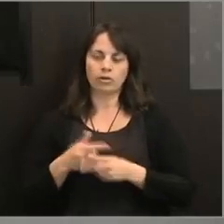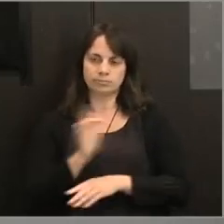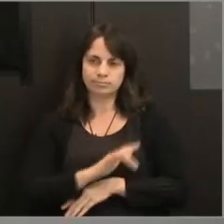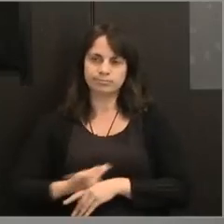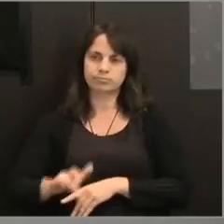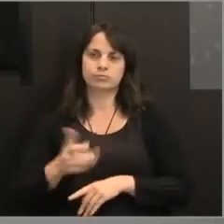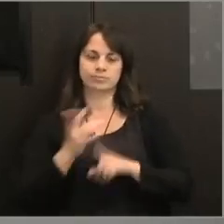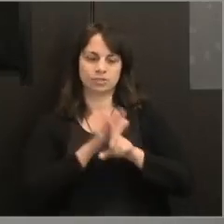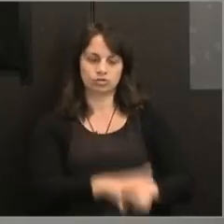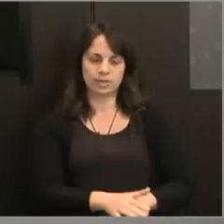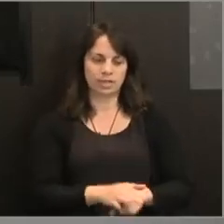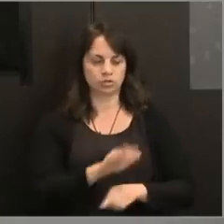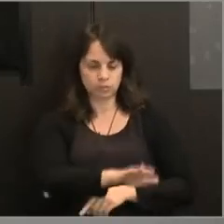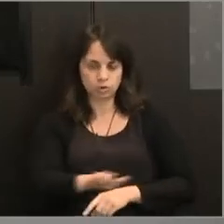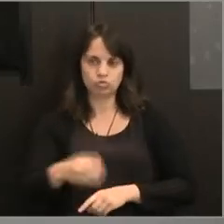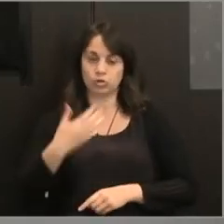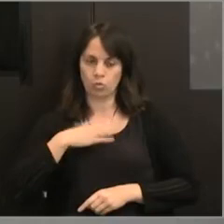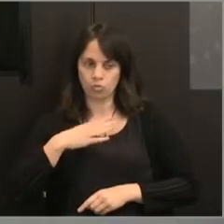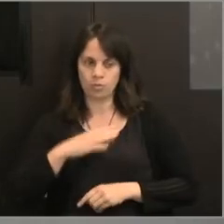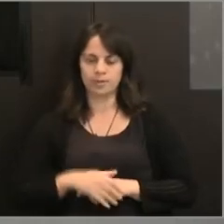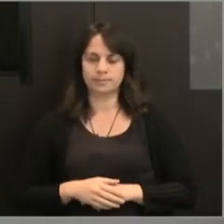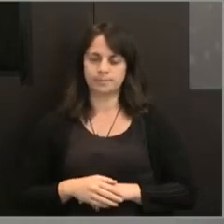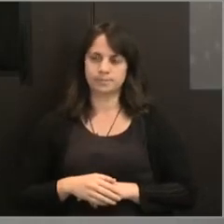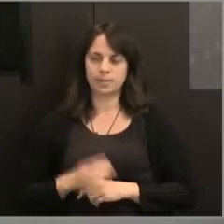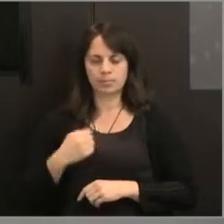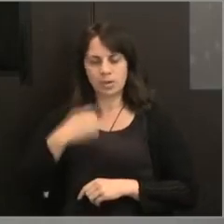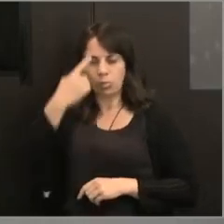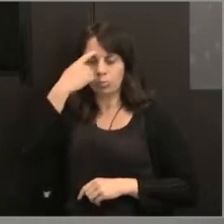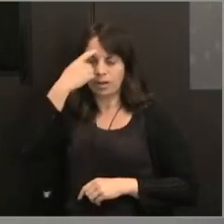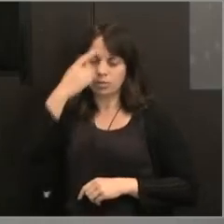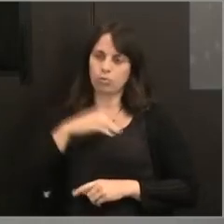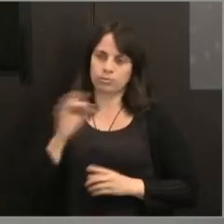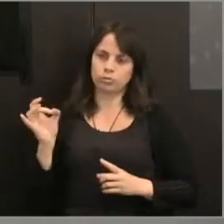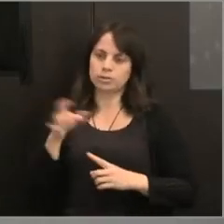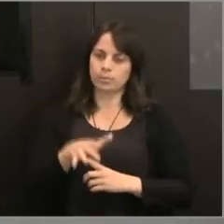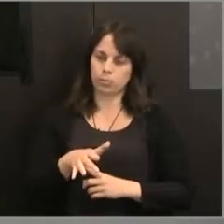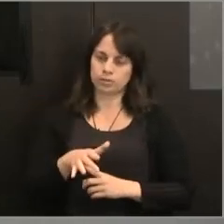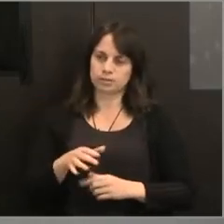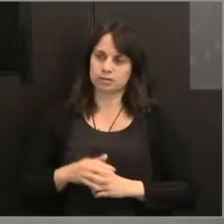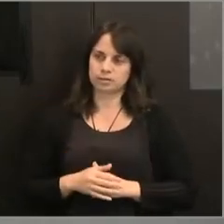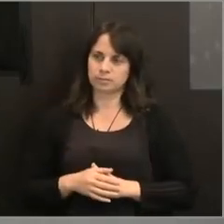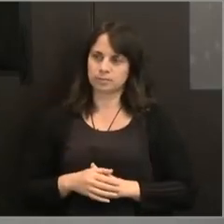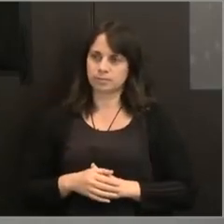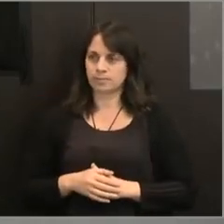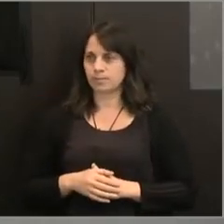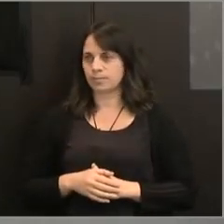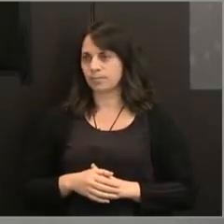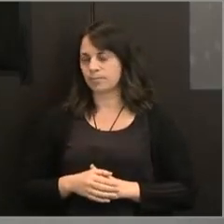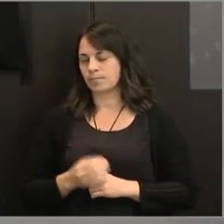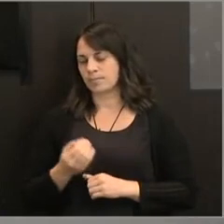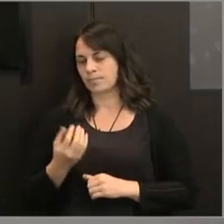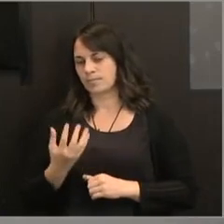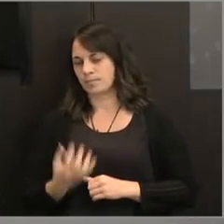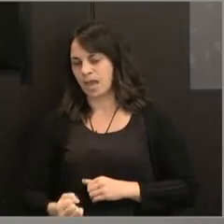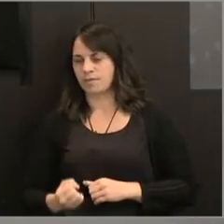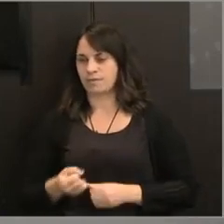so on. And so we thought it was important that there should be an international set of minimum